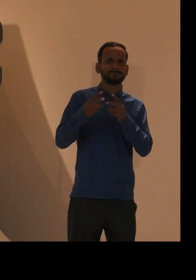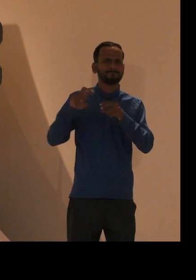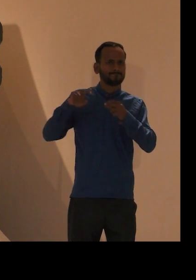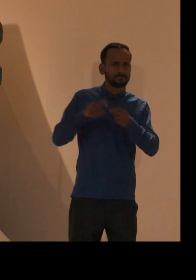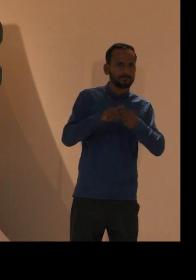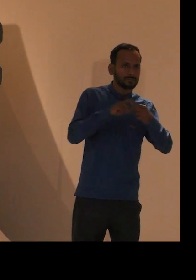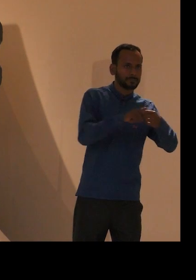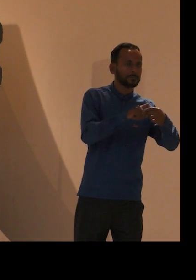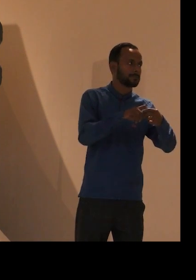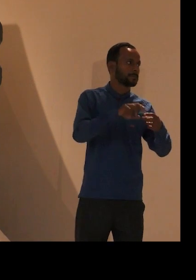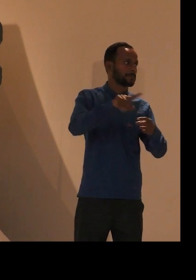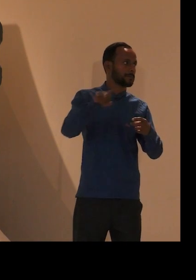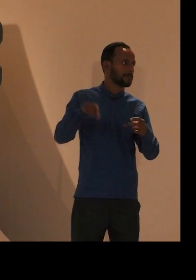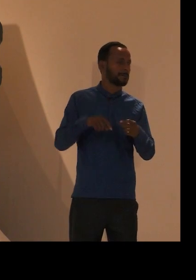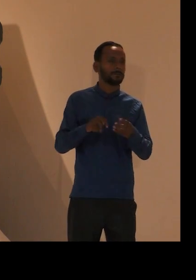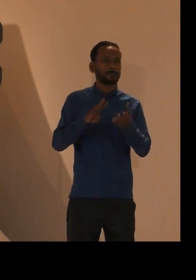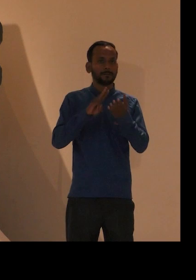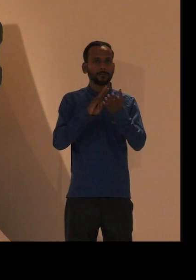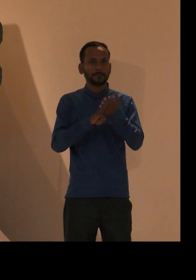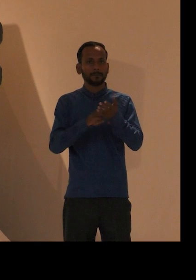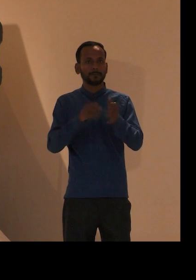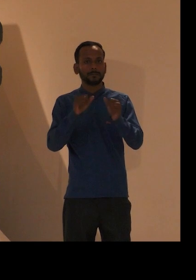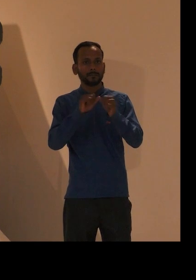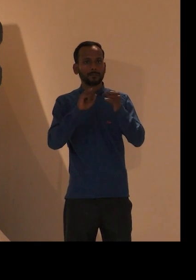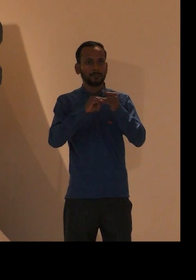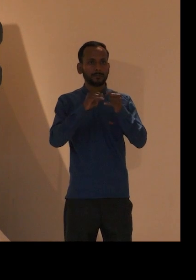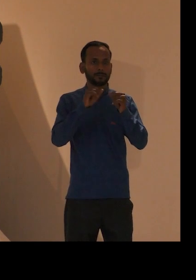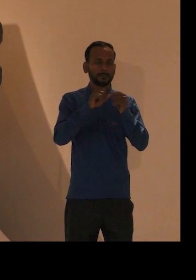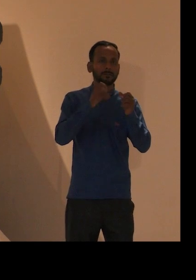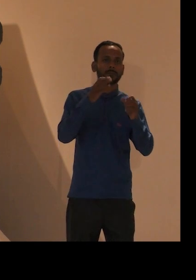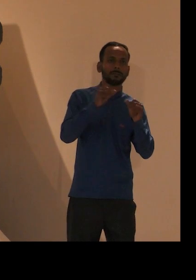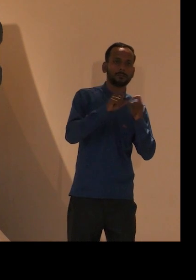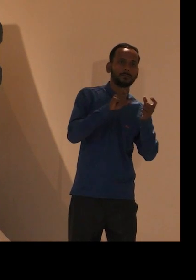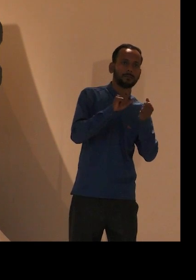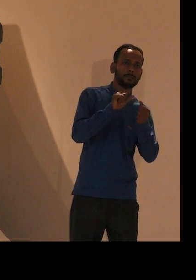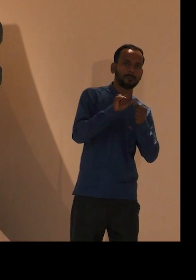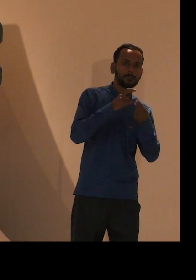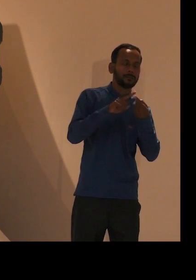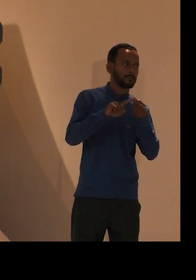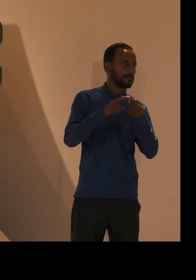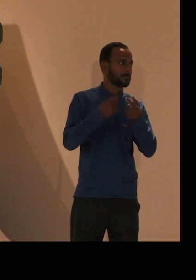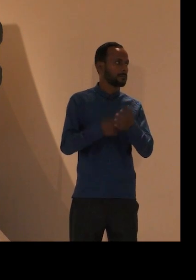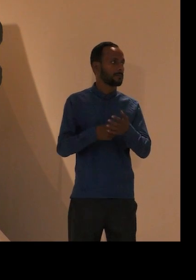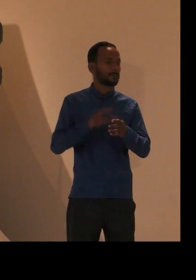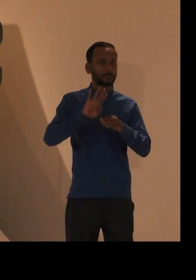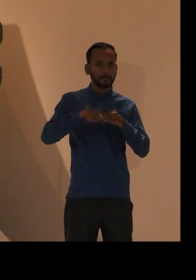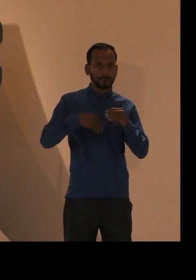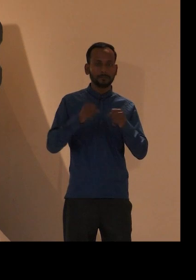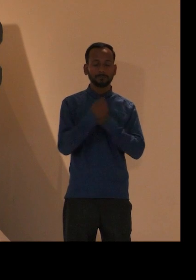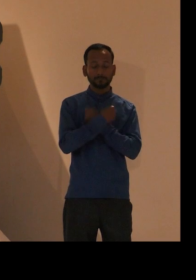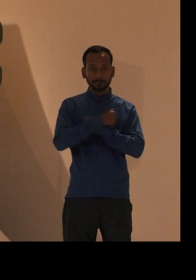the Kanpur massacre and so on and so forth. So, in order to recurate the Victoria Memorial Hall, after